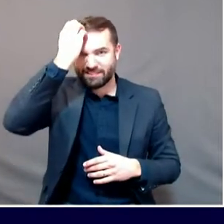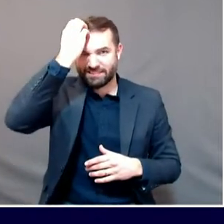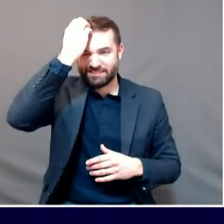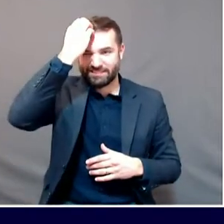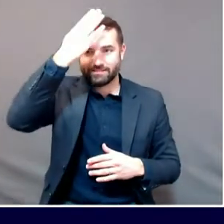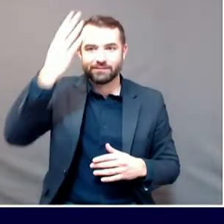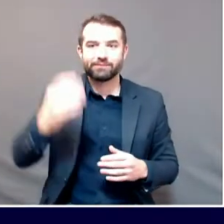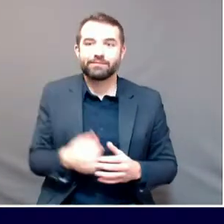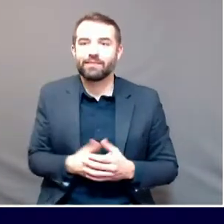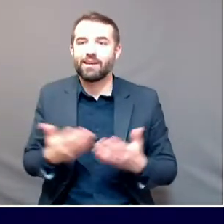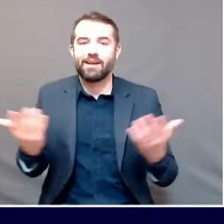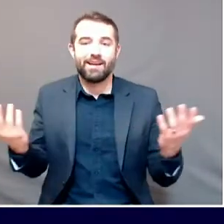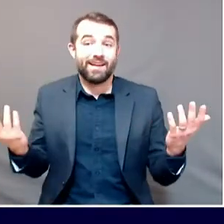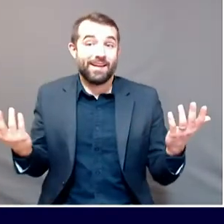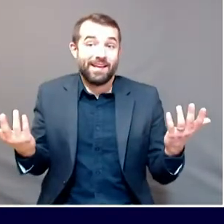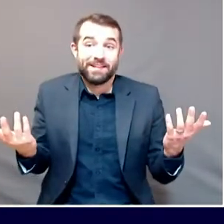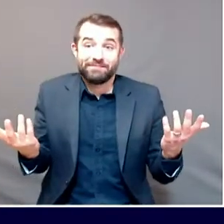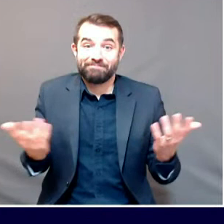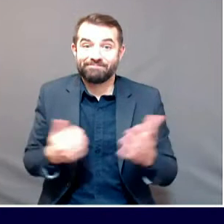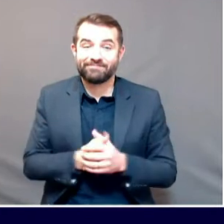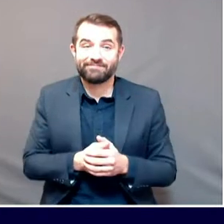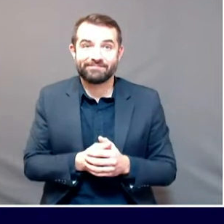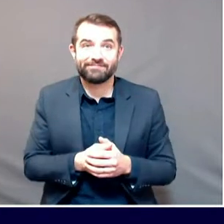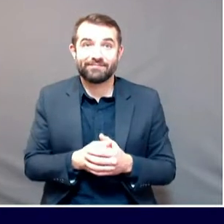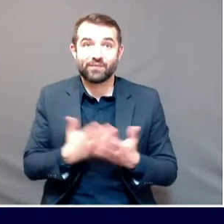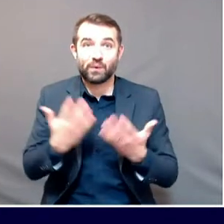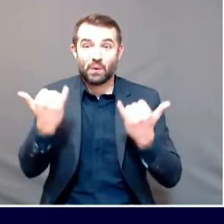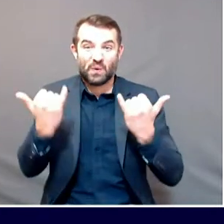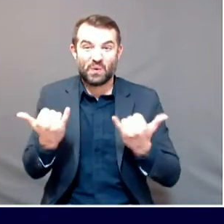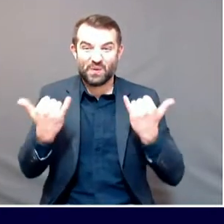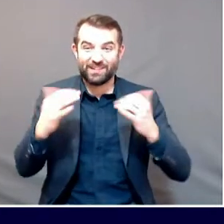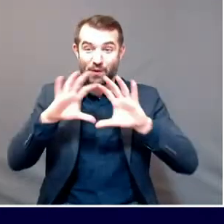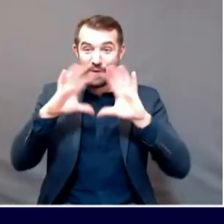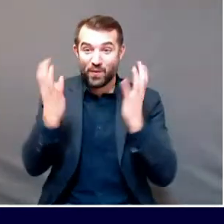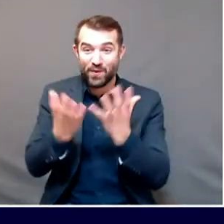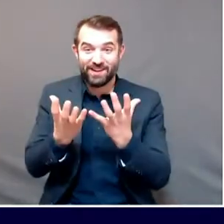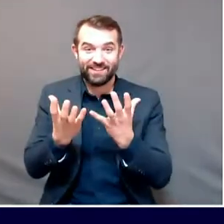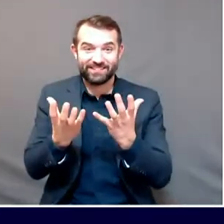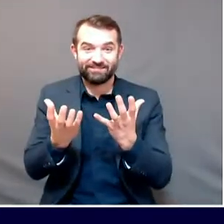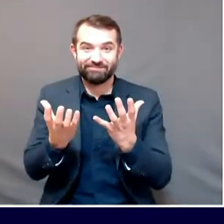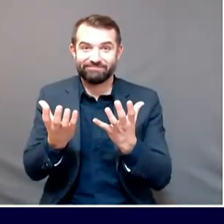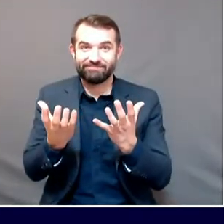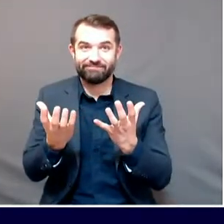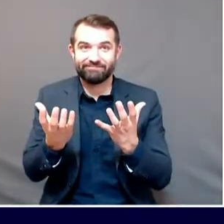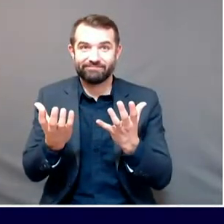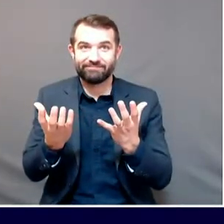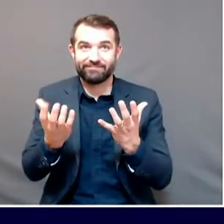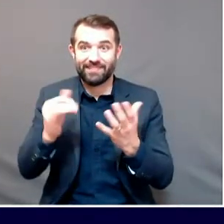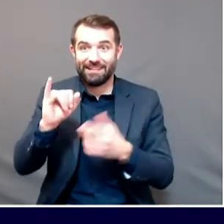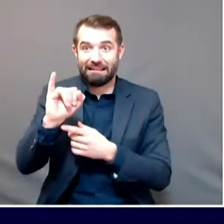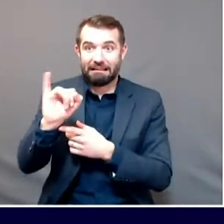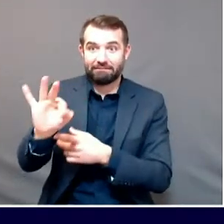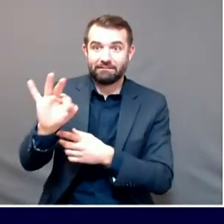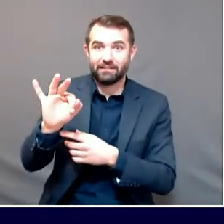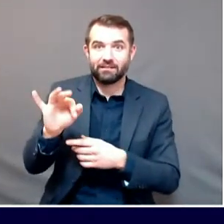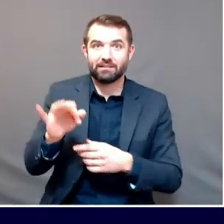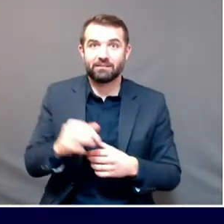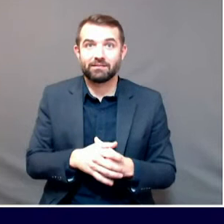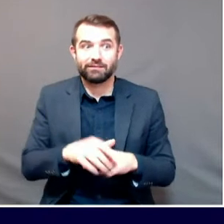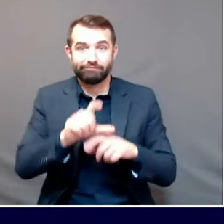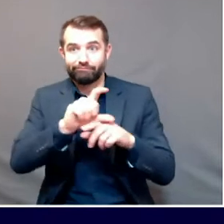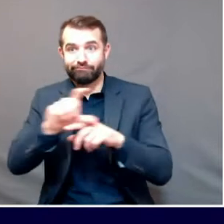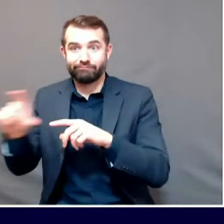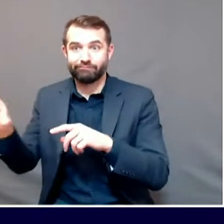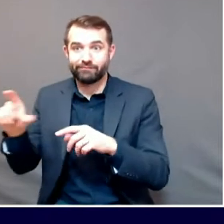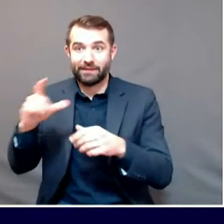vaccine is widespread and we do not have the supply constraint that we do right now, my first hope